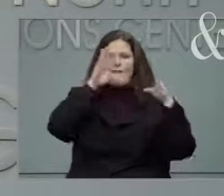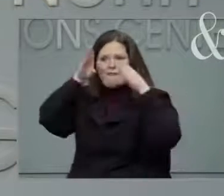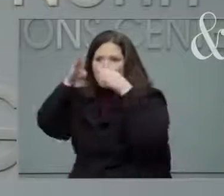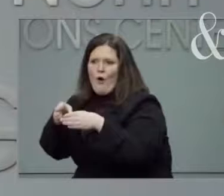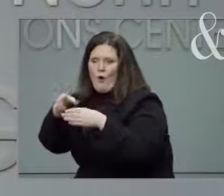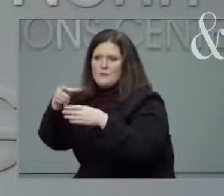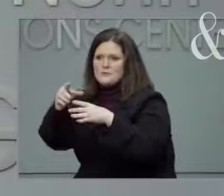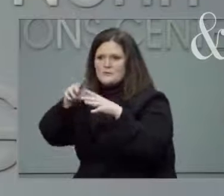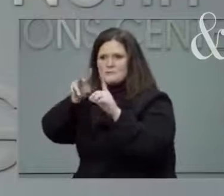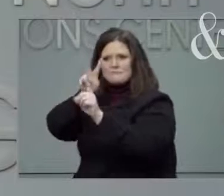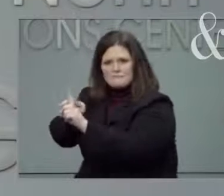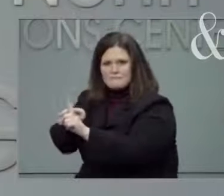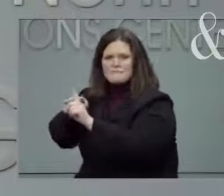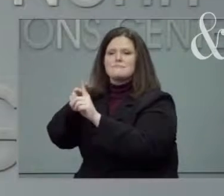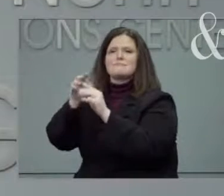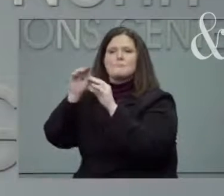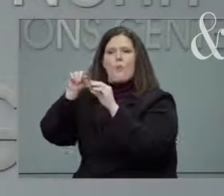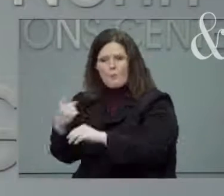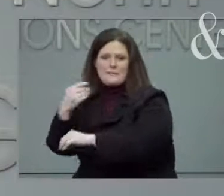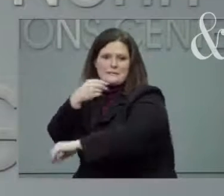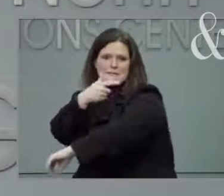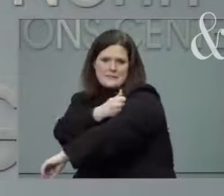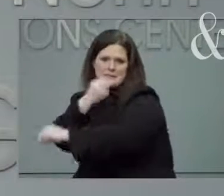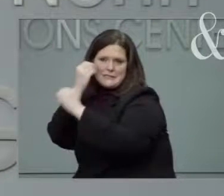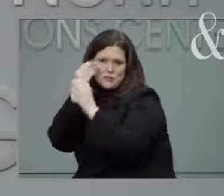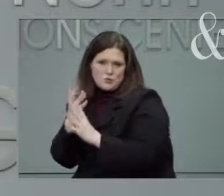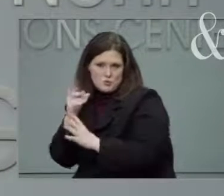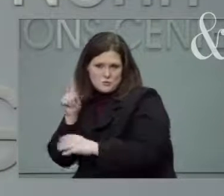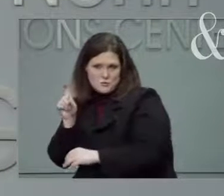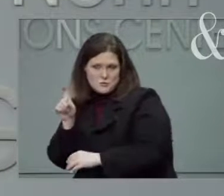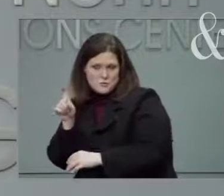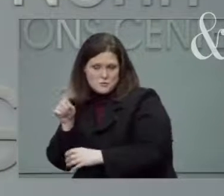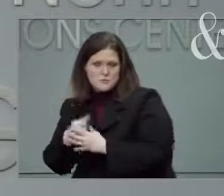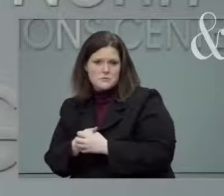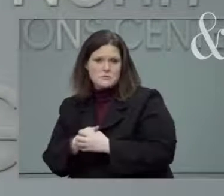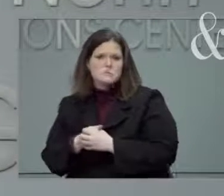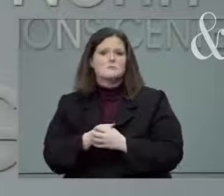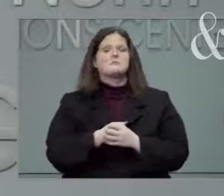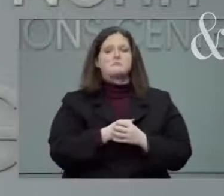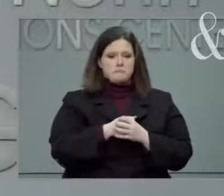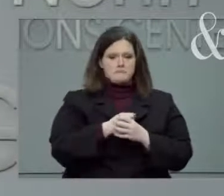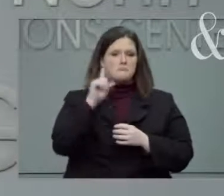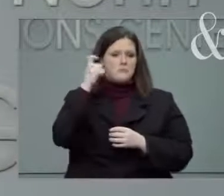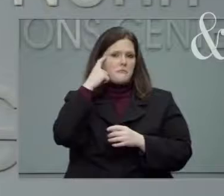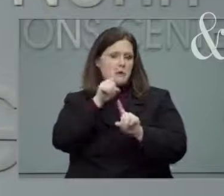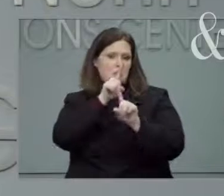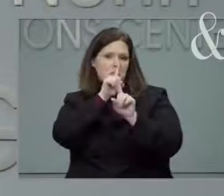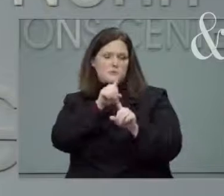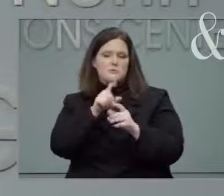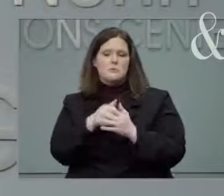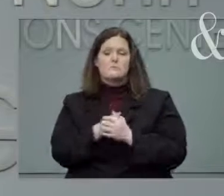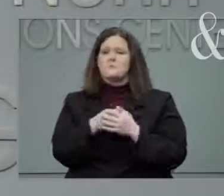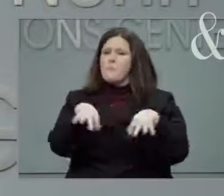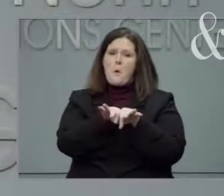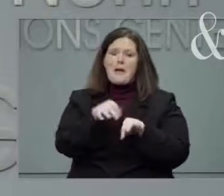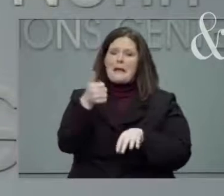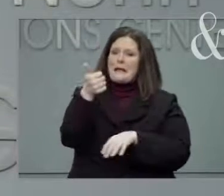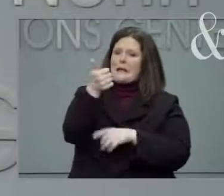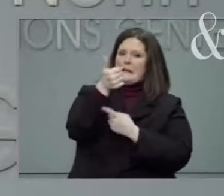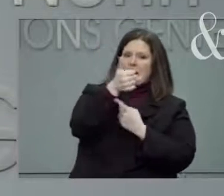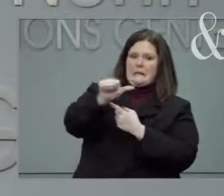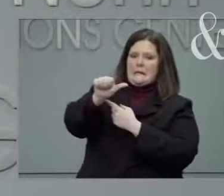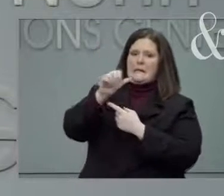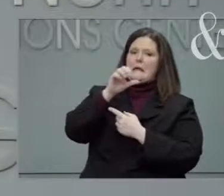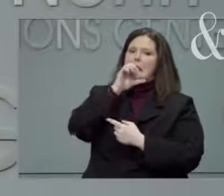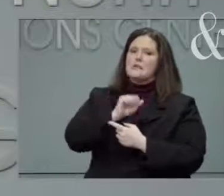First, it's important to note that teachers who are 65 and over, or any of these frontline essential workers 65 and